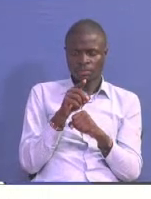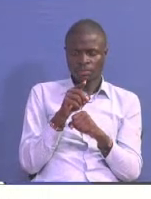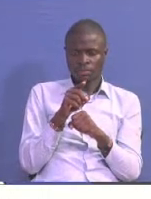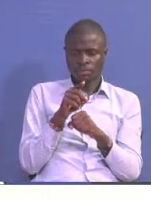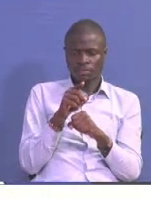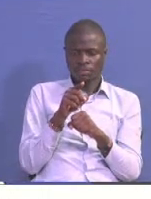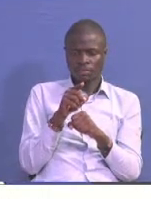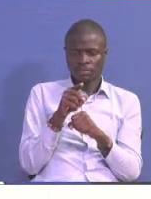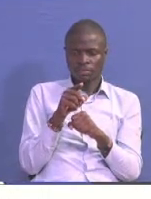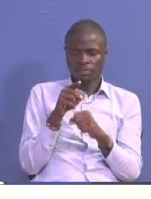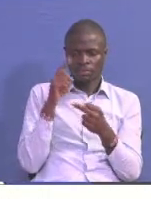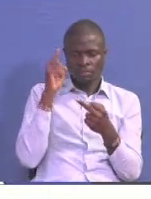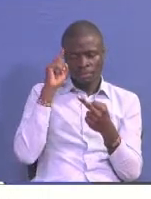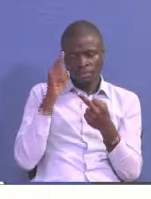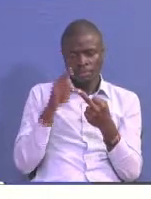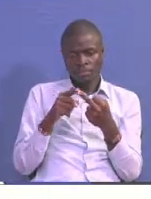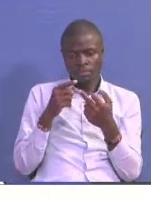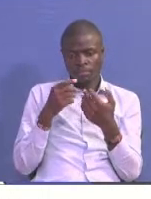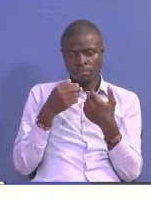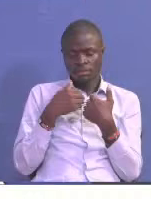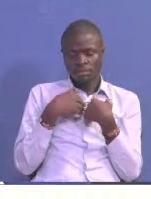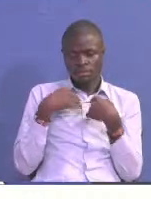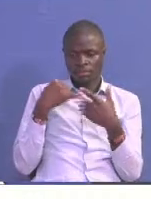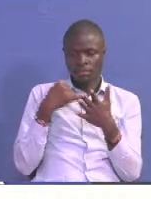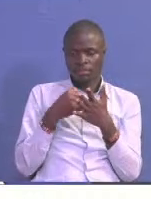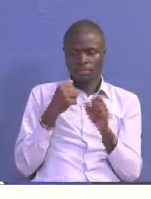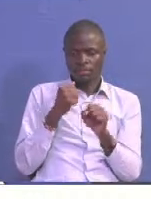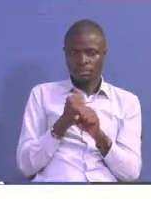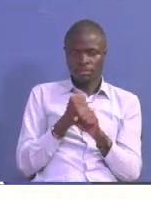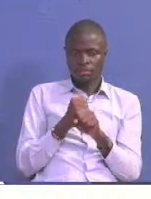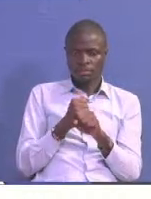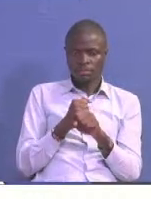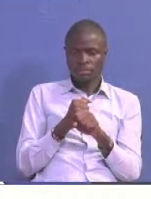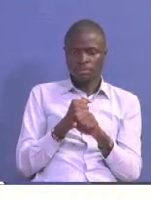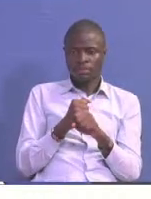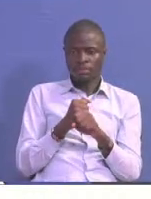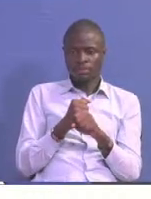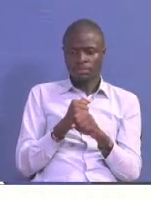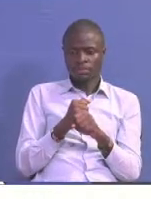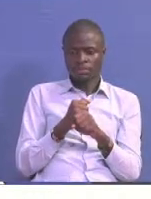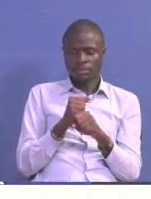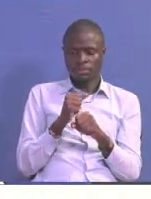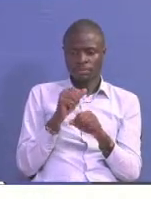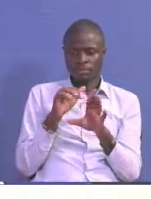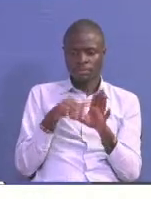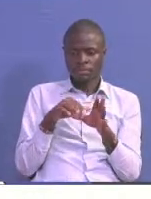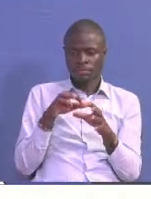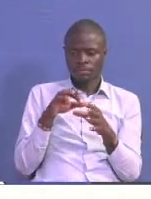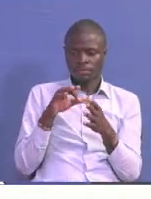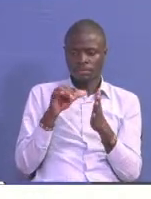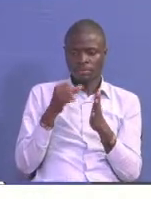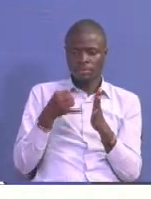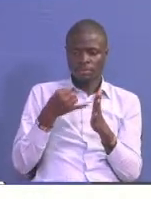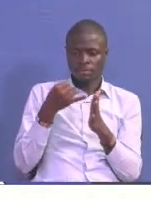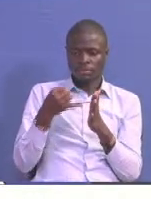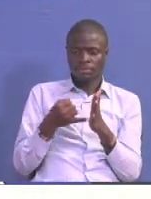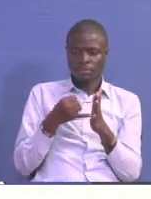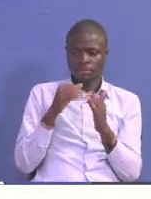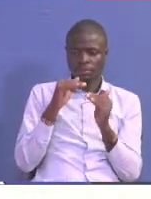are able to get it done, at least at the factory level, at